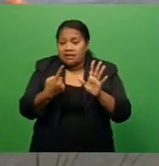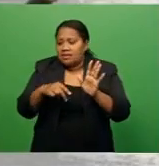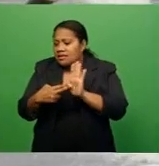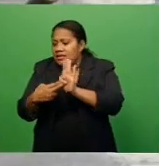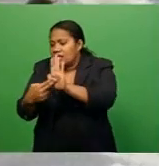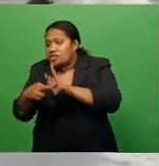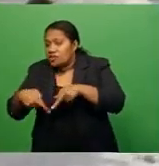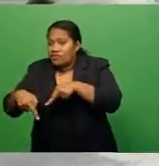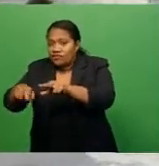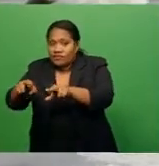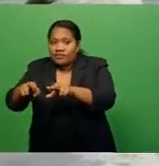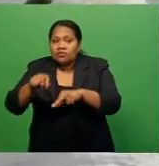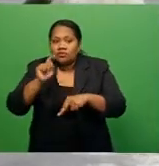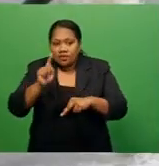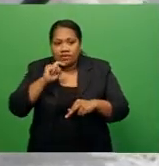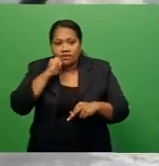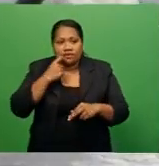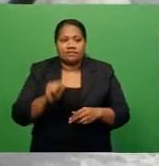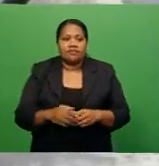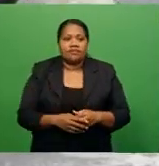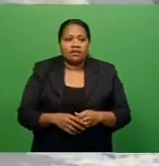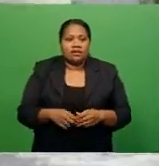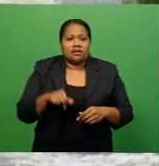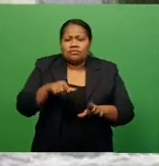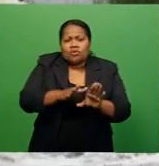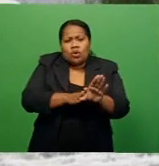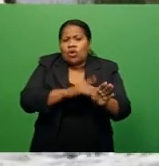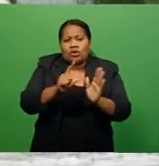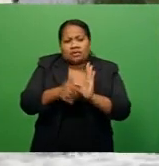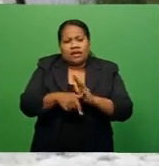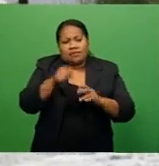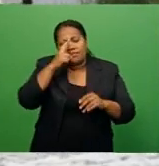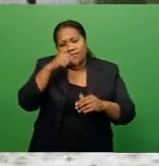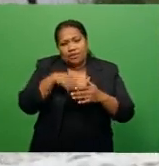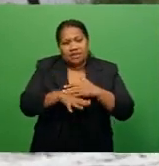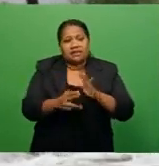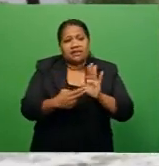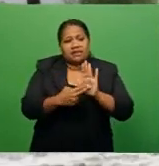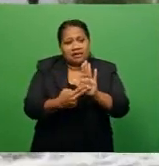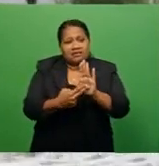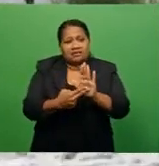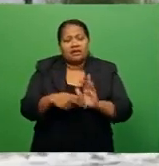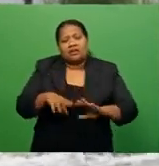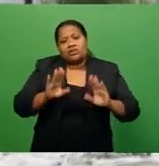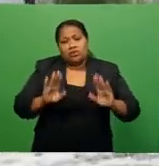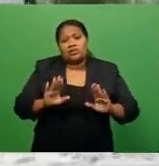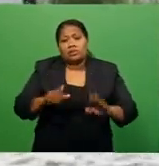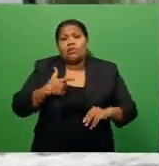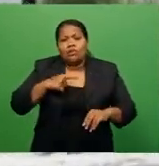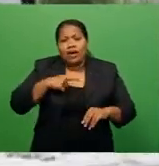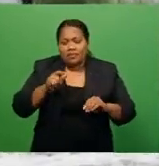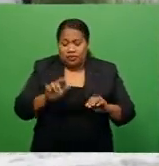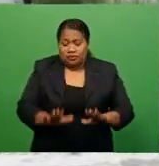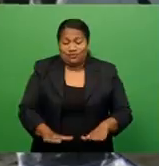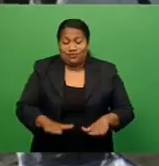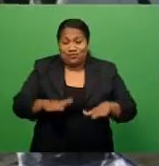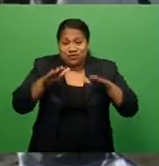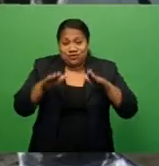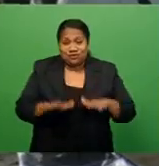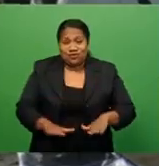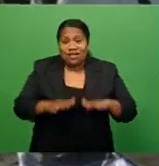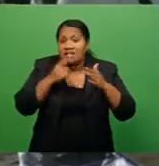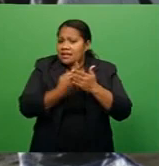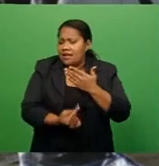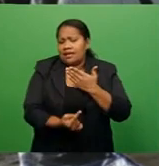This is a long time. People in Nigeria are waiting for the dredging because of the flood in Nadi.